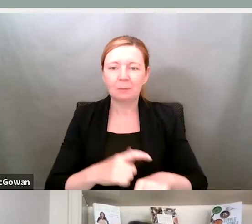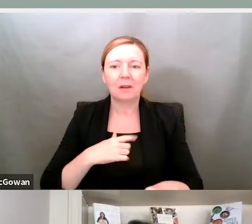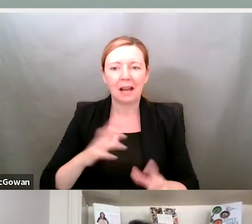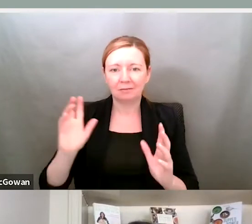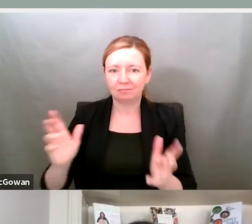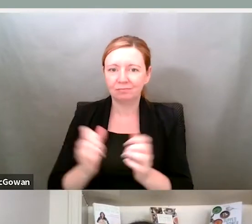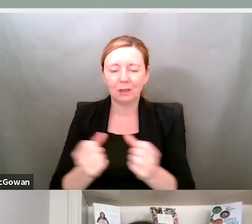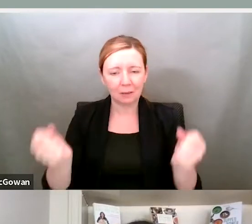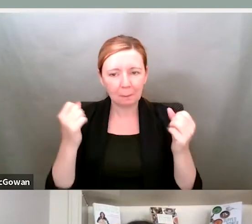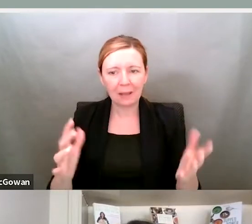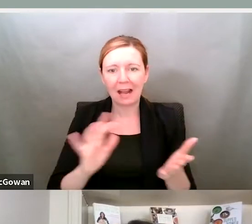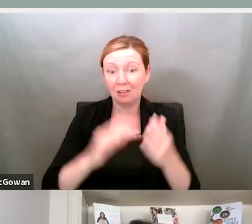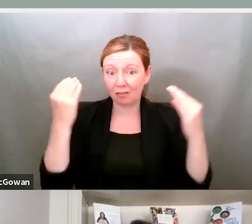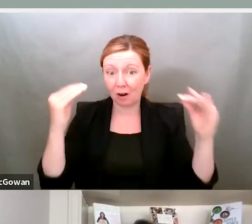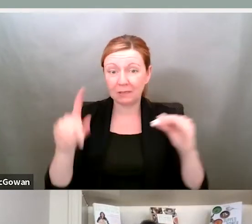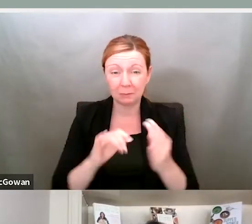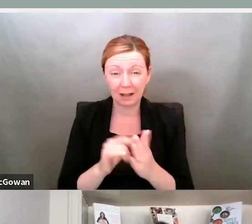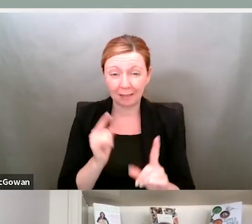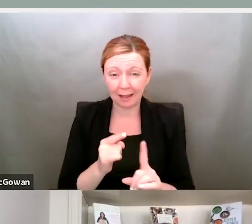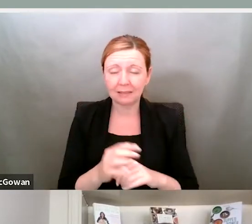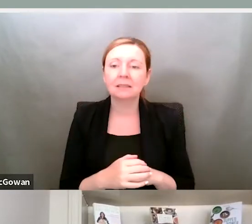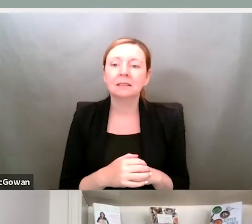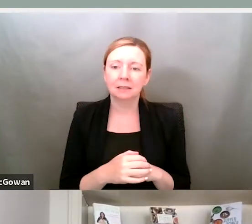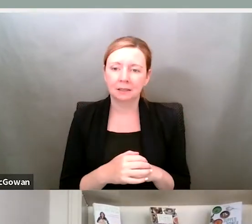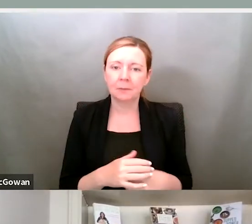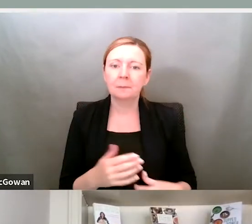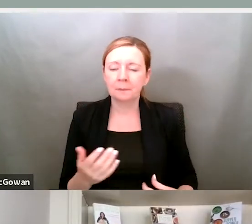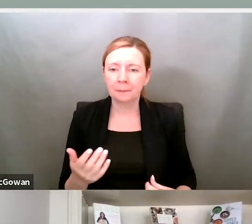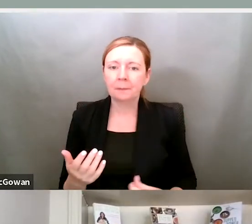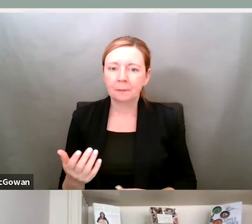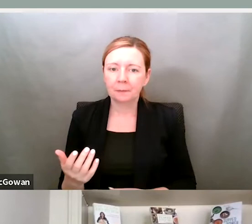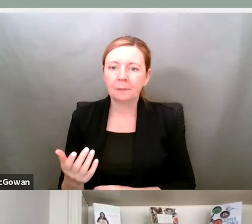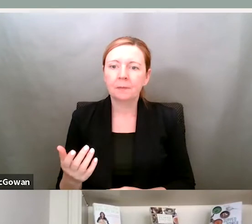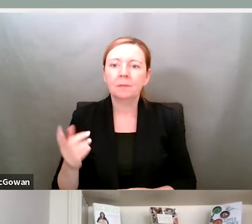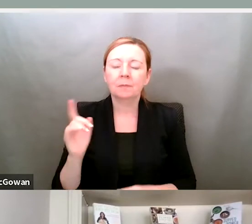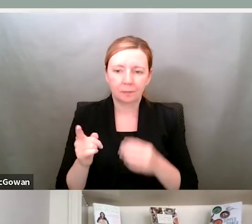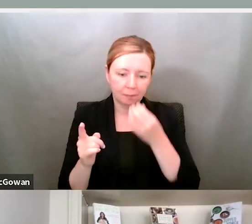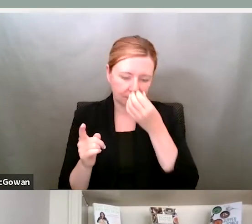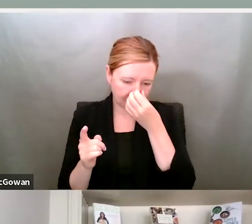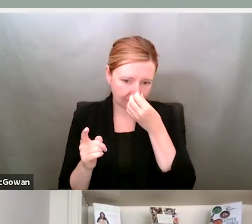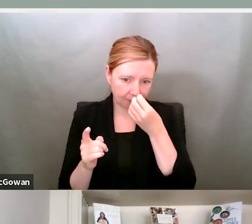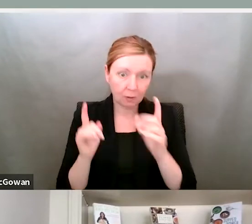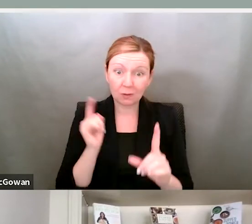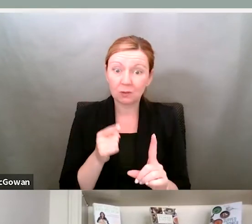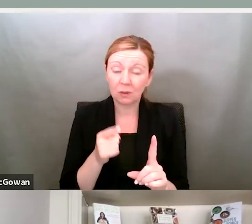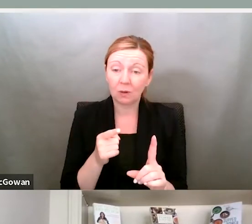to so many pharmacists about this. So what you're referring to there is